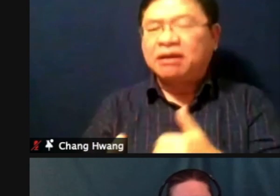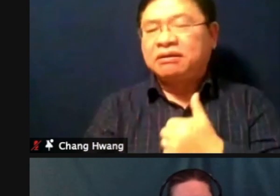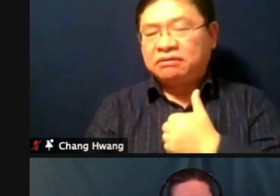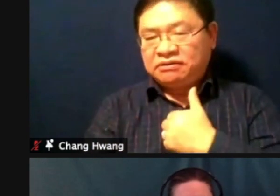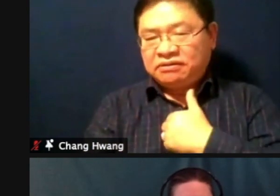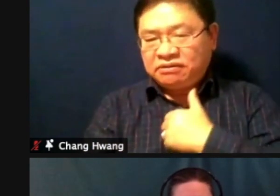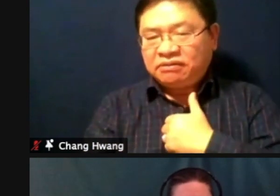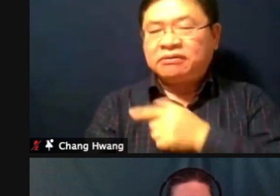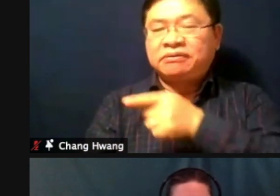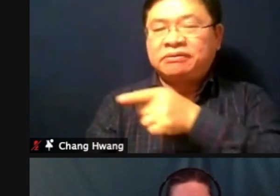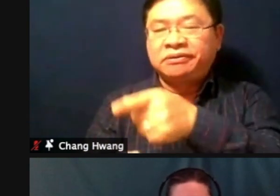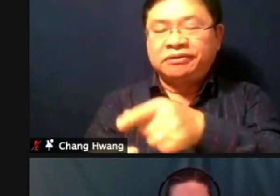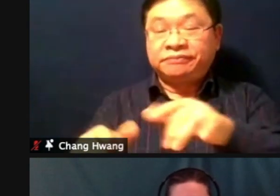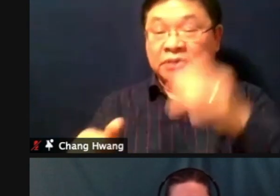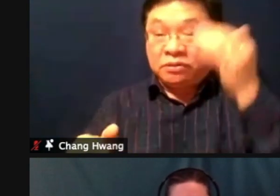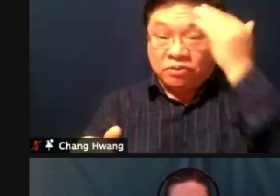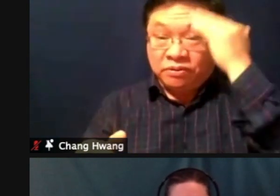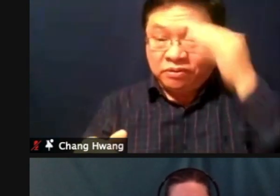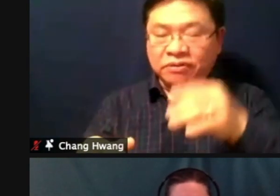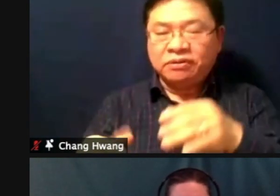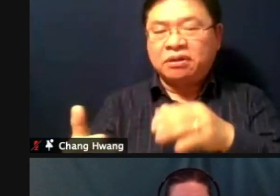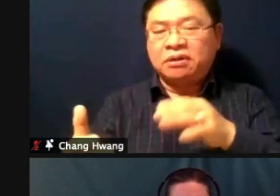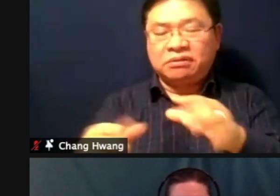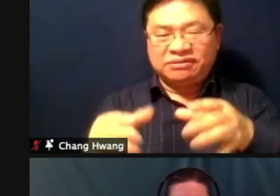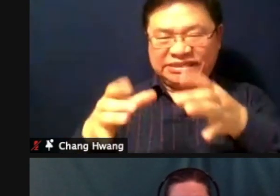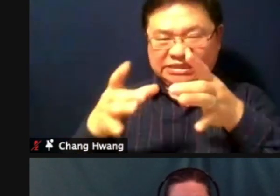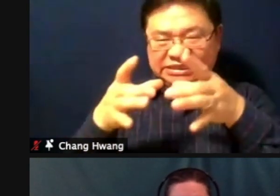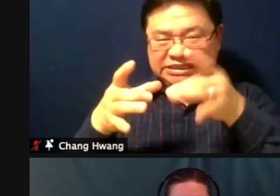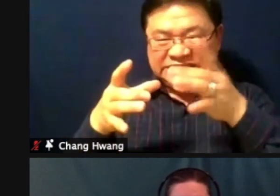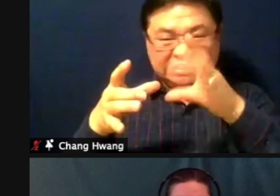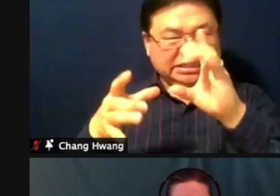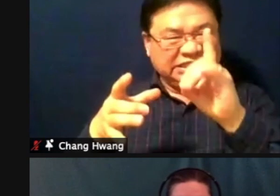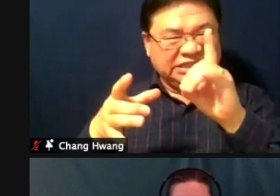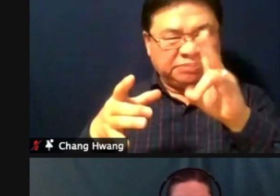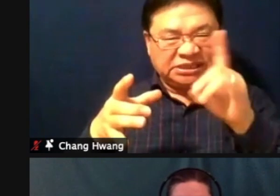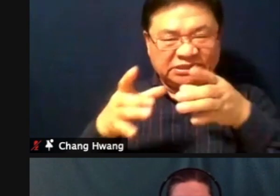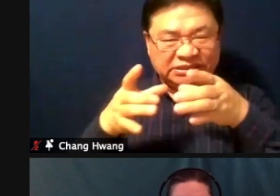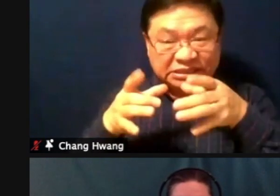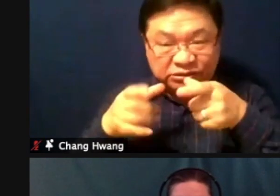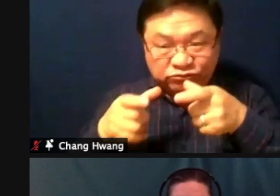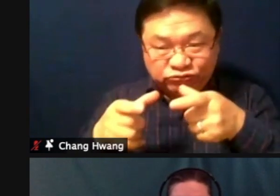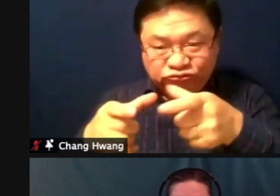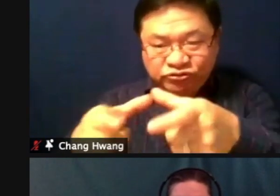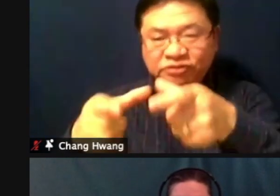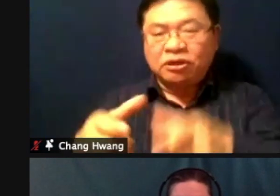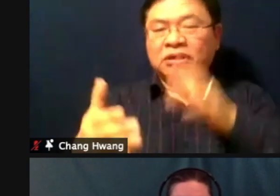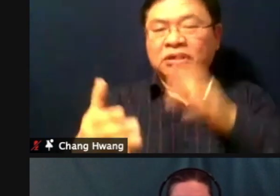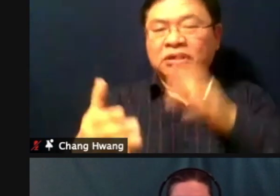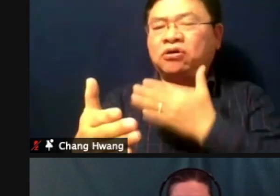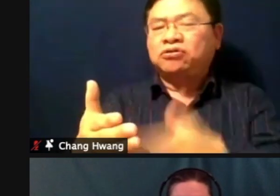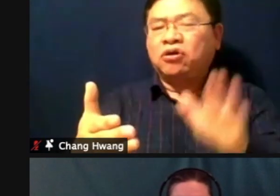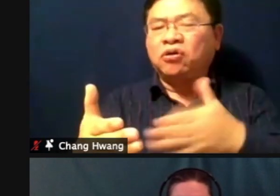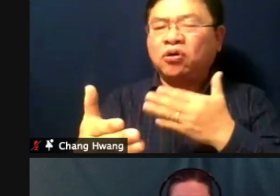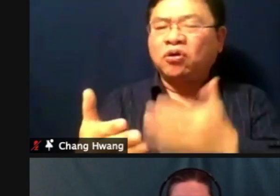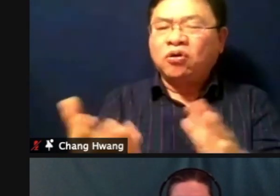talk about that, saying, "Well, how is it that you're so capable of making such a long, monotonous drive?"